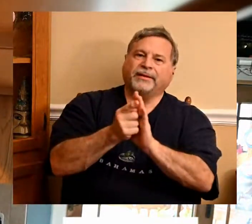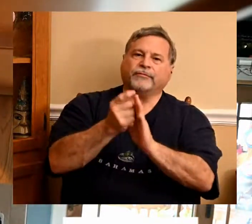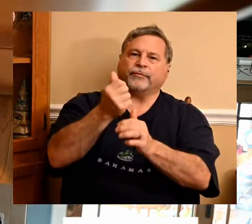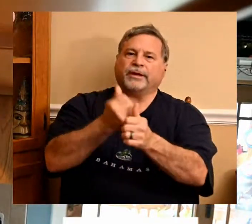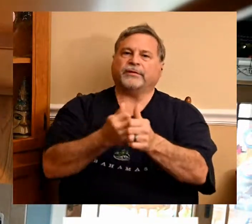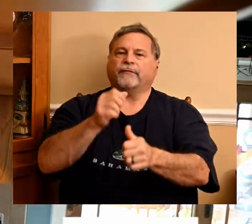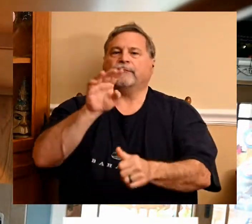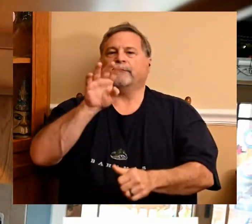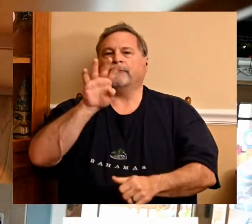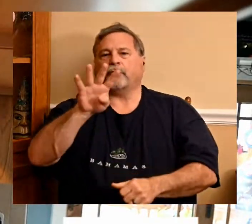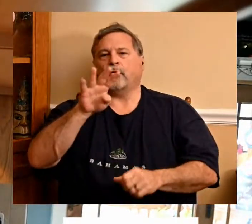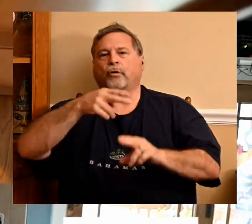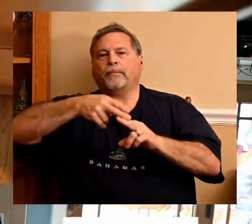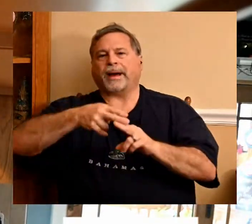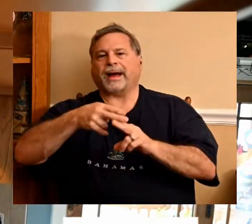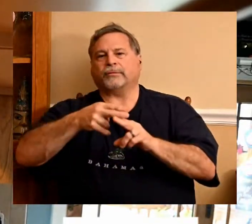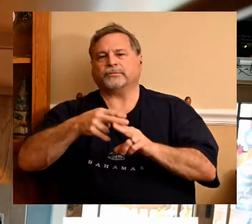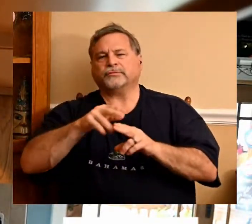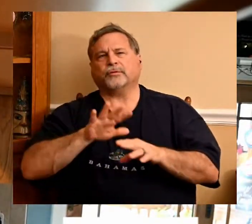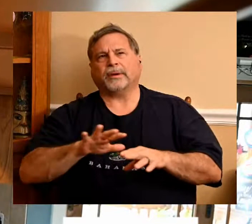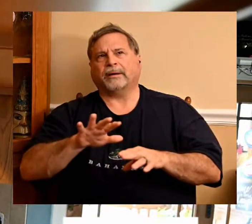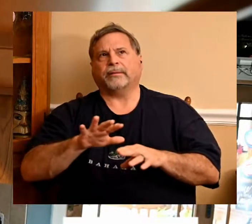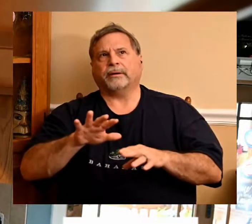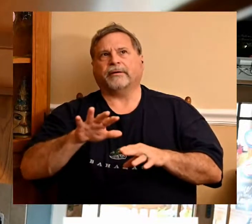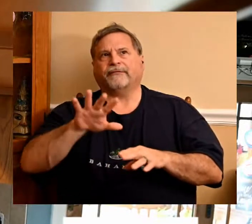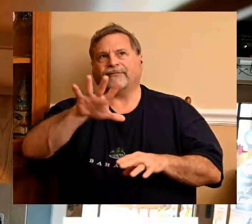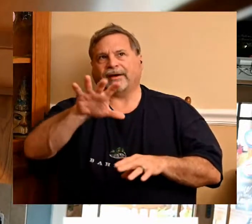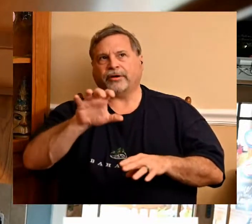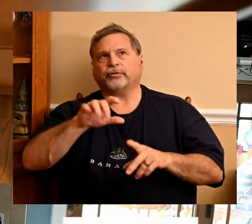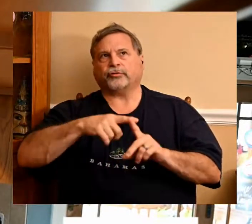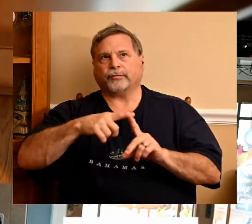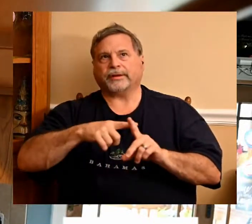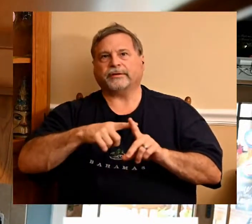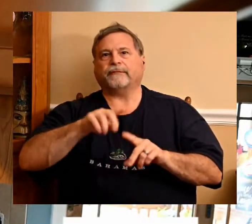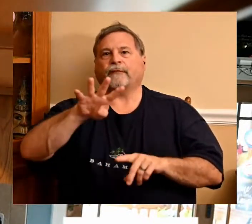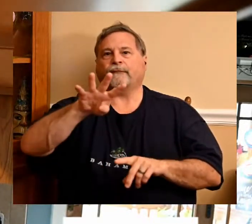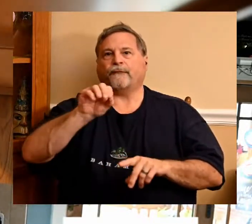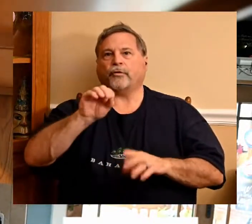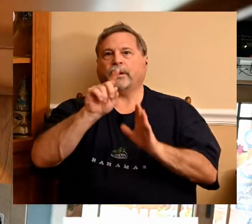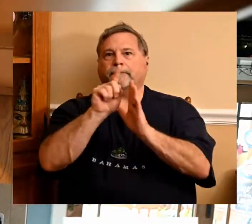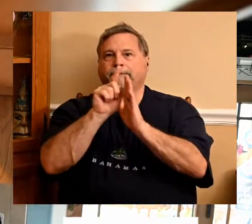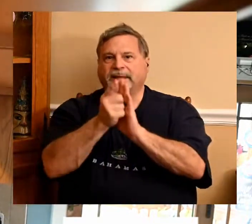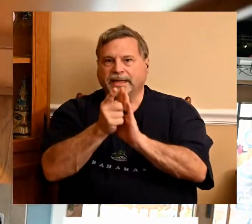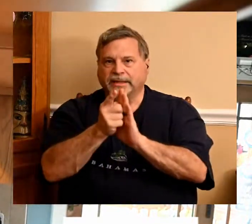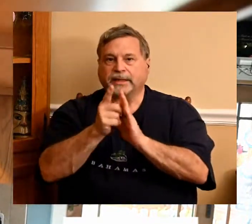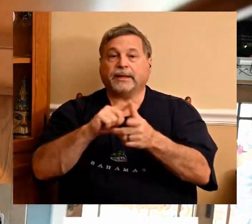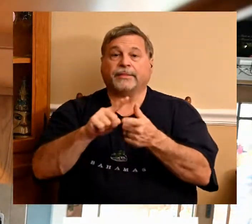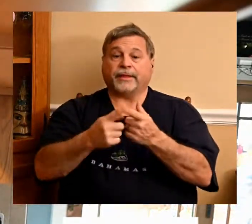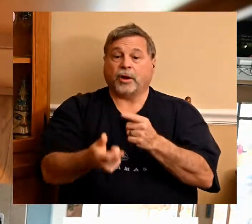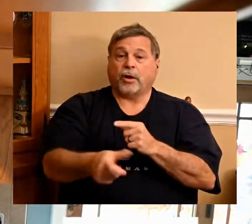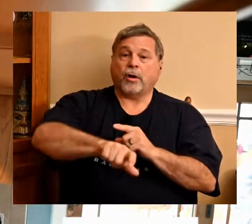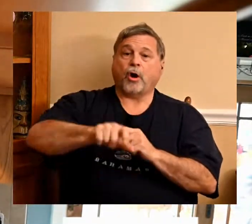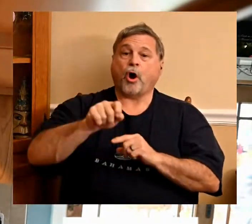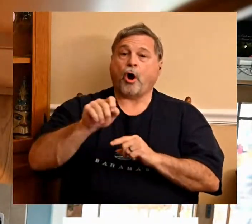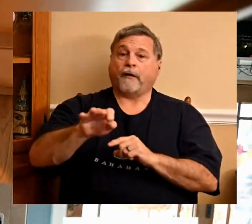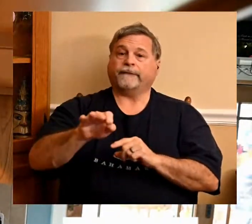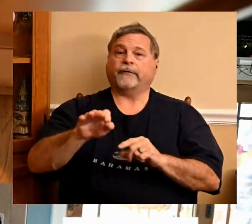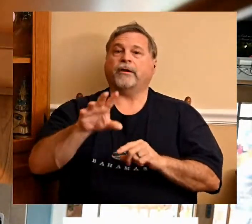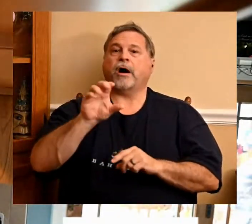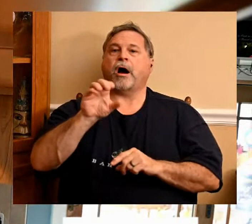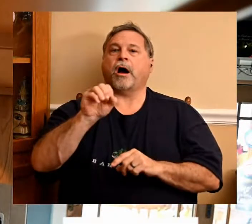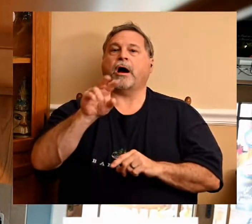since we're close to 8 pounds on this, we're going to have it at 500 degrees for 40 minutes. And then I'm going to turn off the